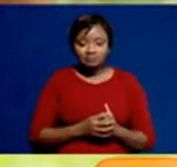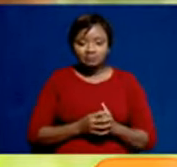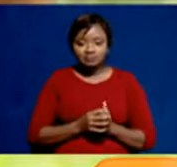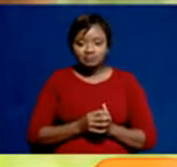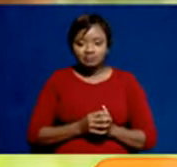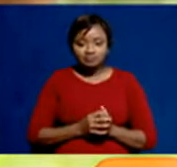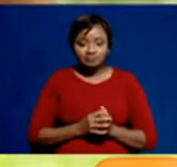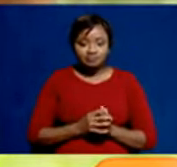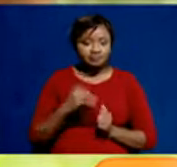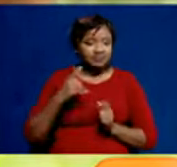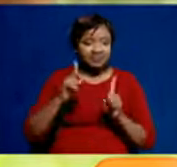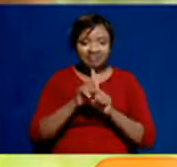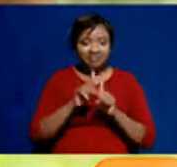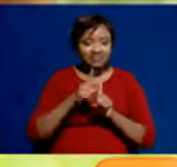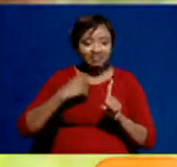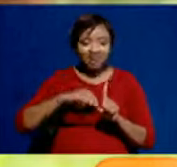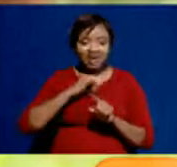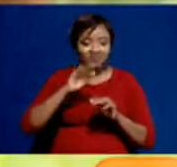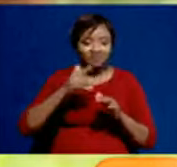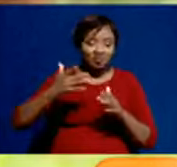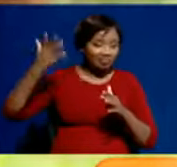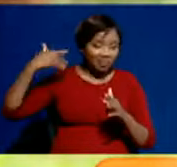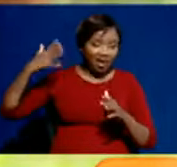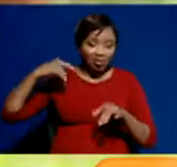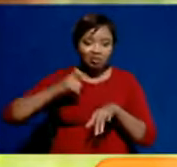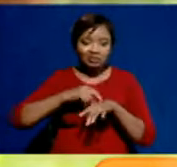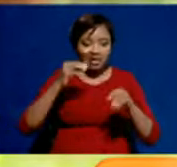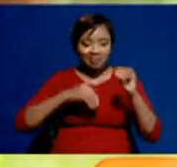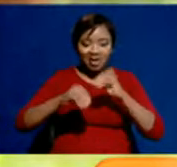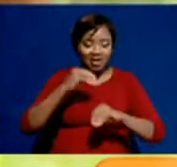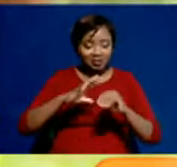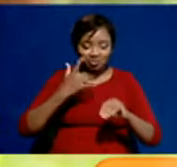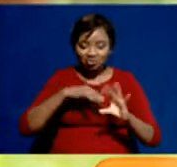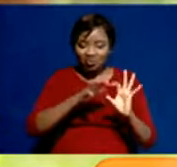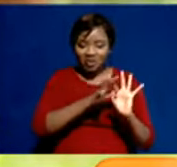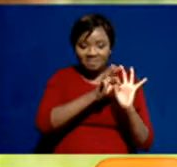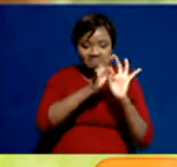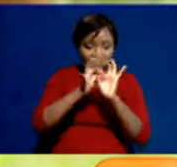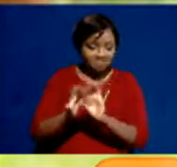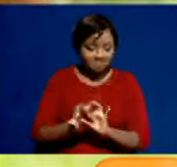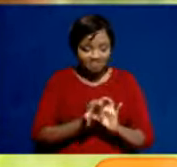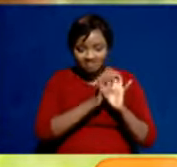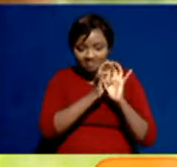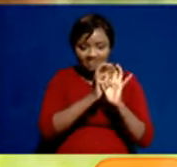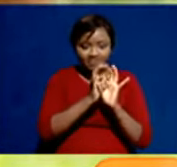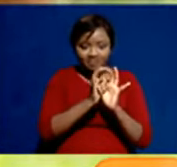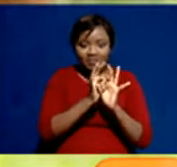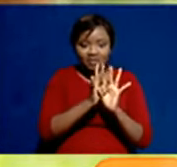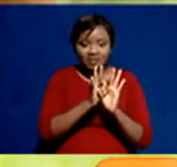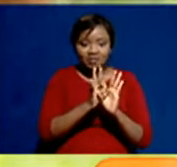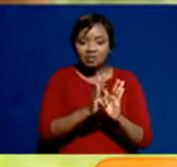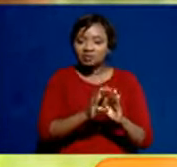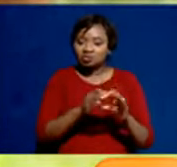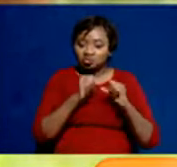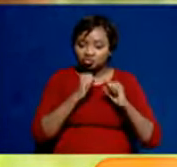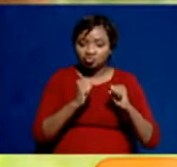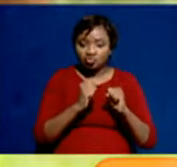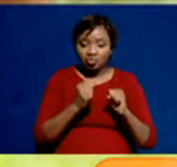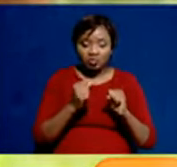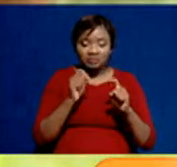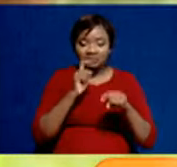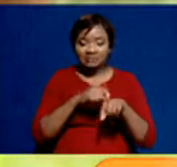since elections, we've held together. And having divergence of opinion doesn't mean people are not